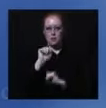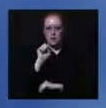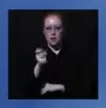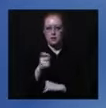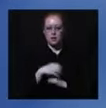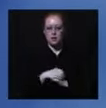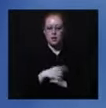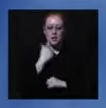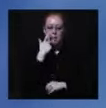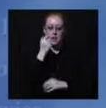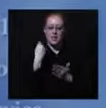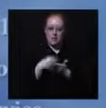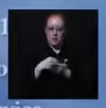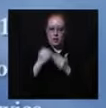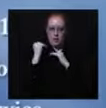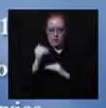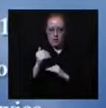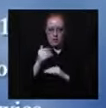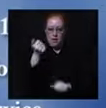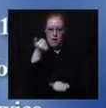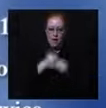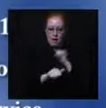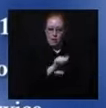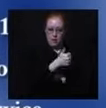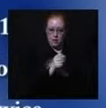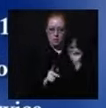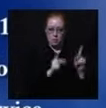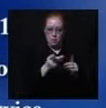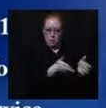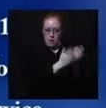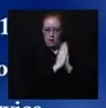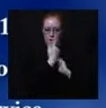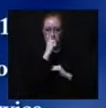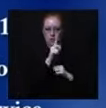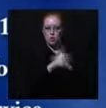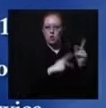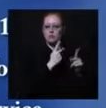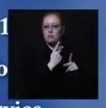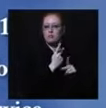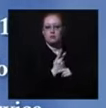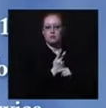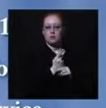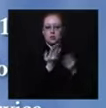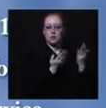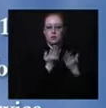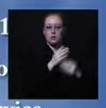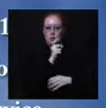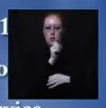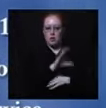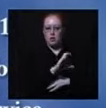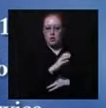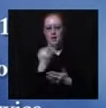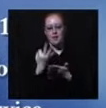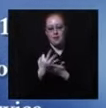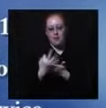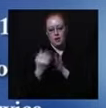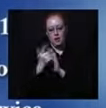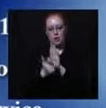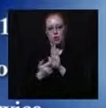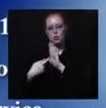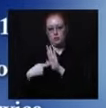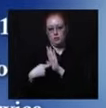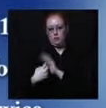to its limited funding, for about every 10 Kansans who request some type of service from the DRC, it can only fund legal